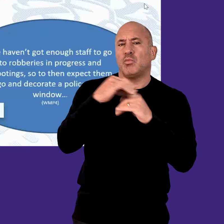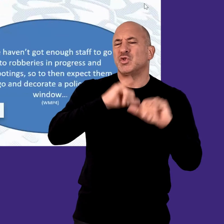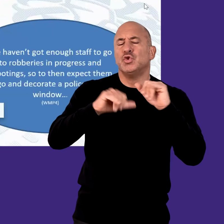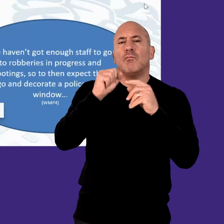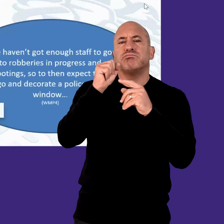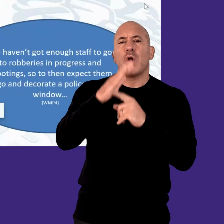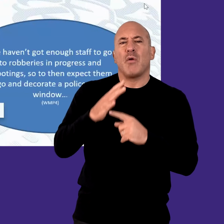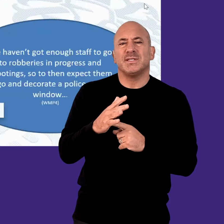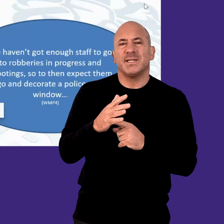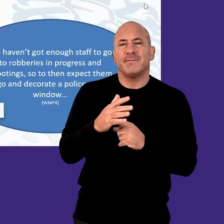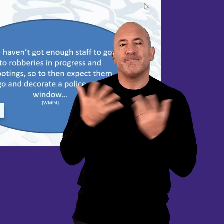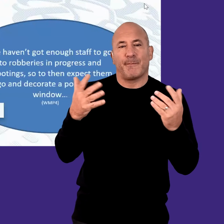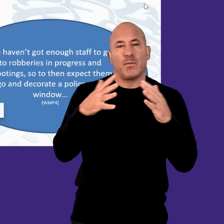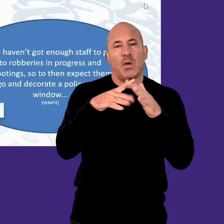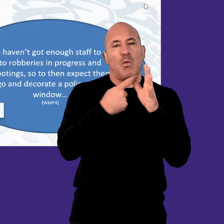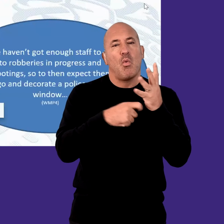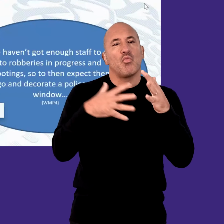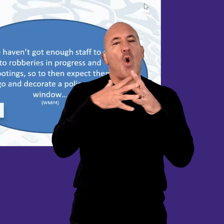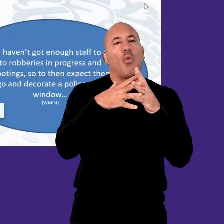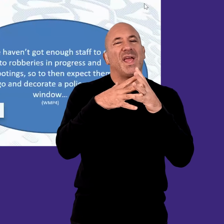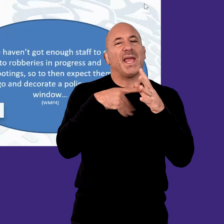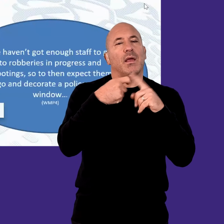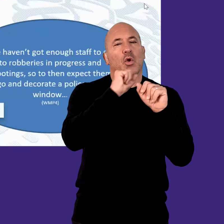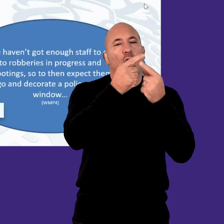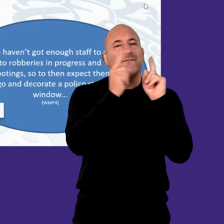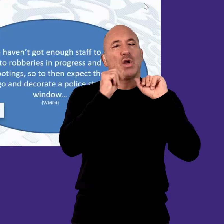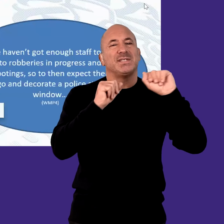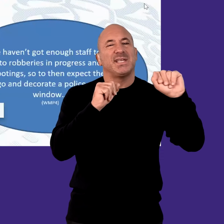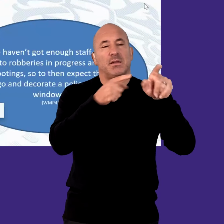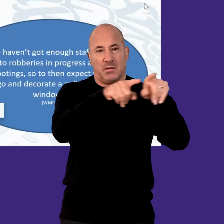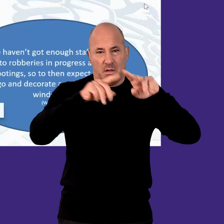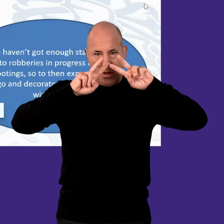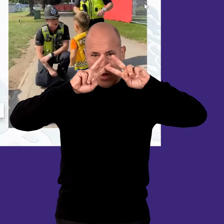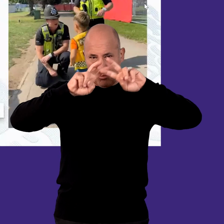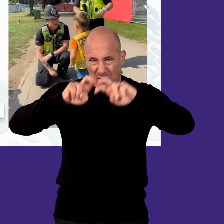our communities, there is that real pressure of priority.